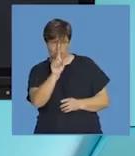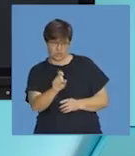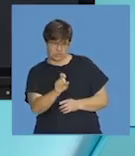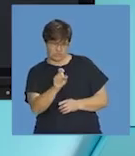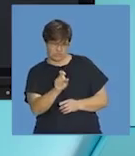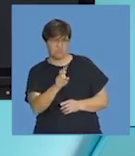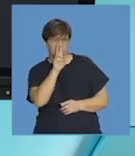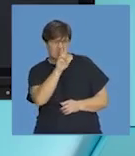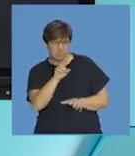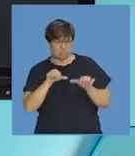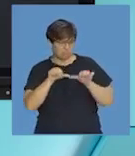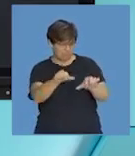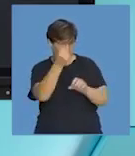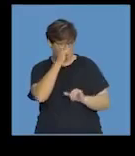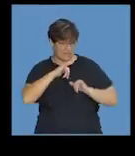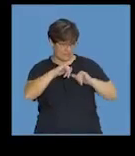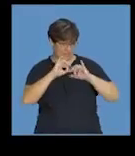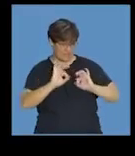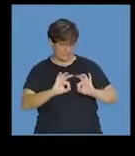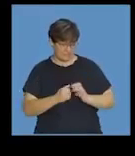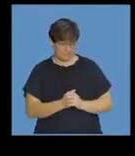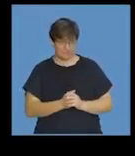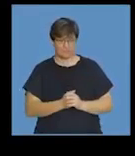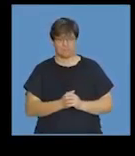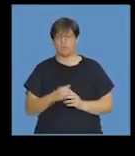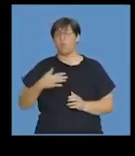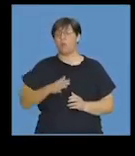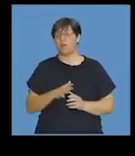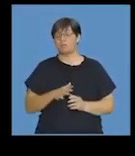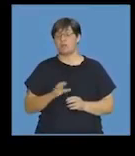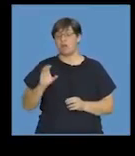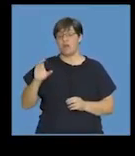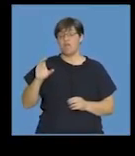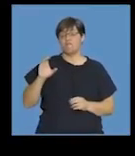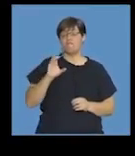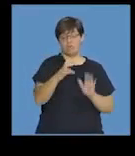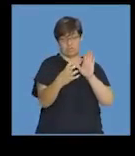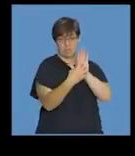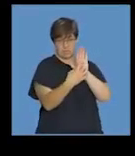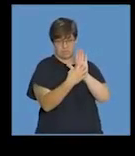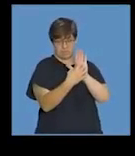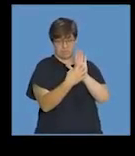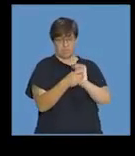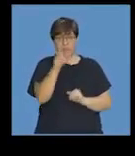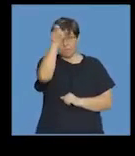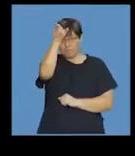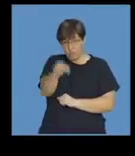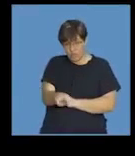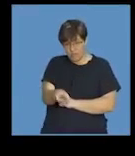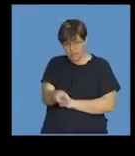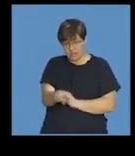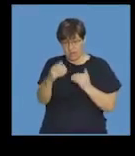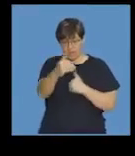just to make sure we're on the right track, okay? I want to draw a force diagram of a person pushing